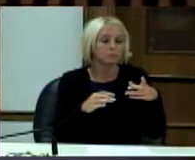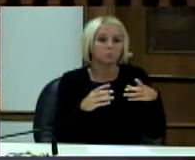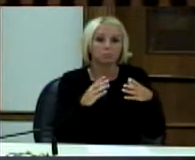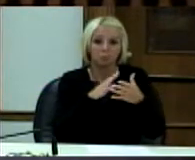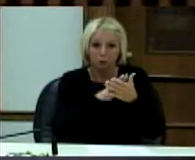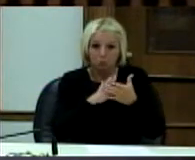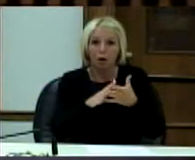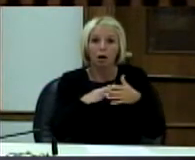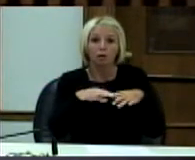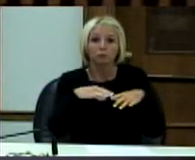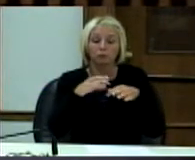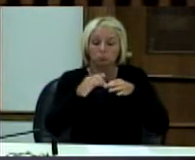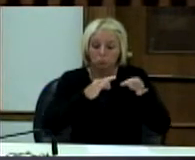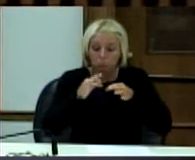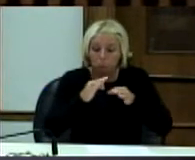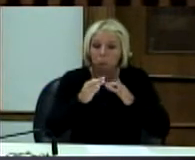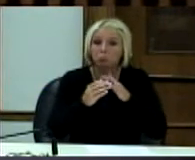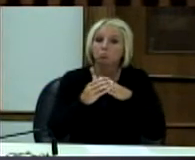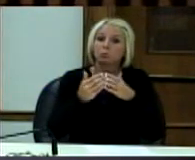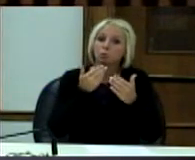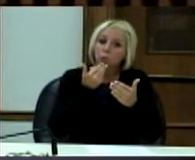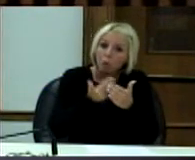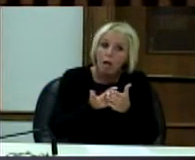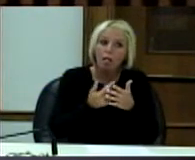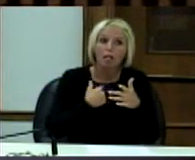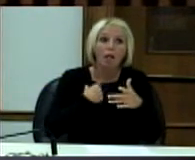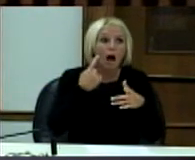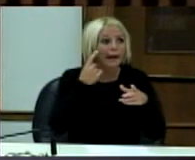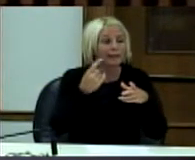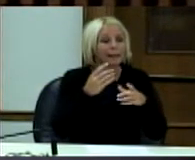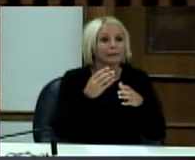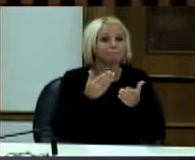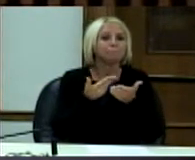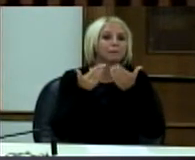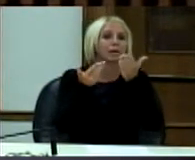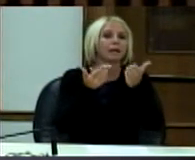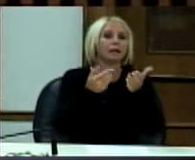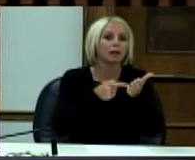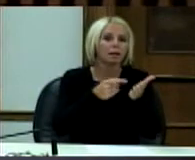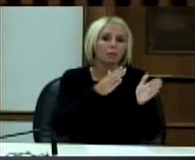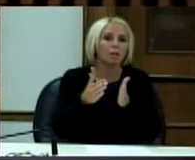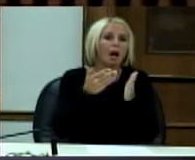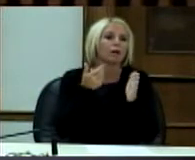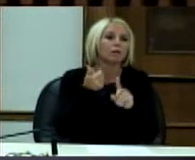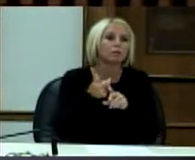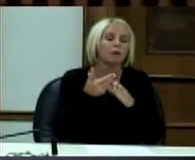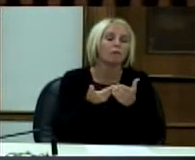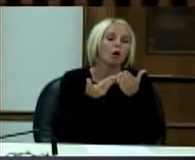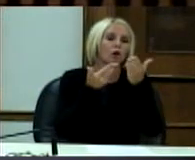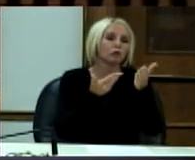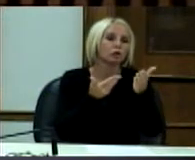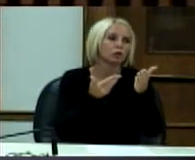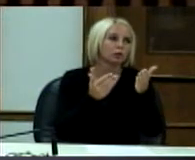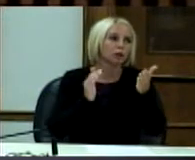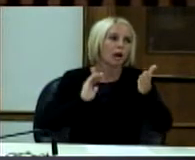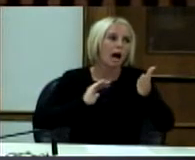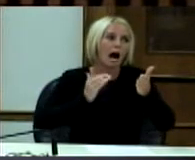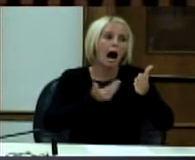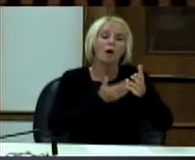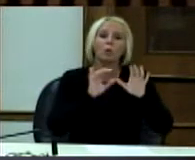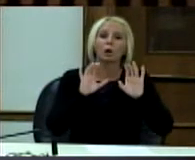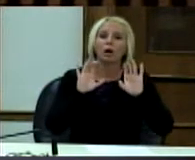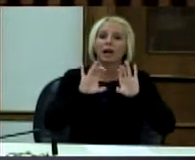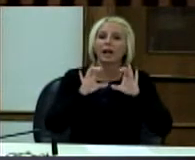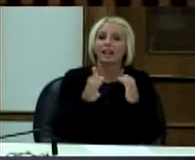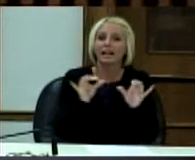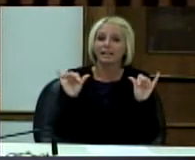built into it. But I think a big thing that it offers is our